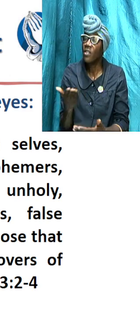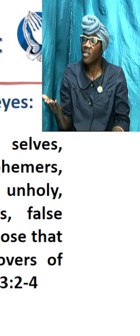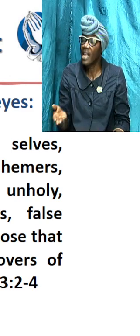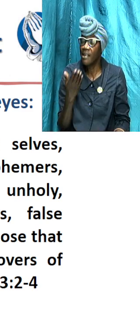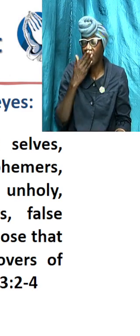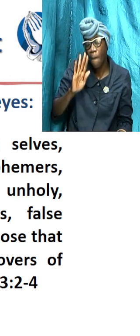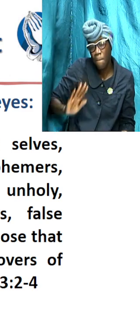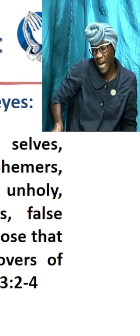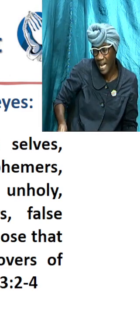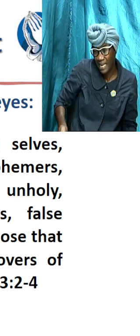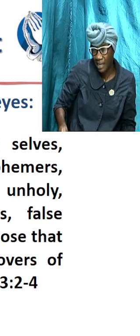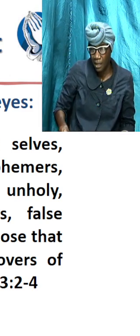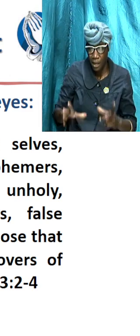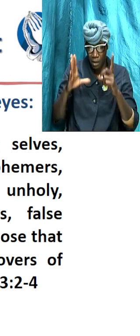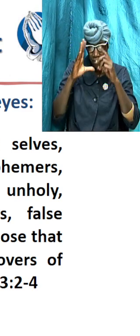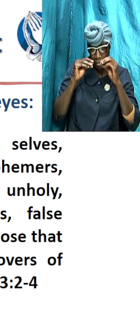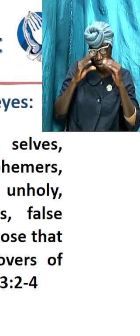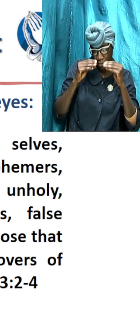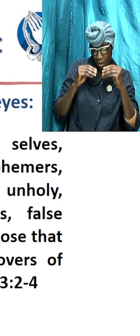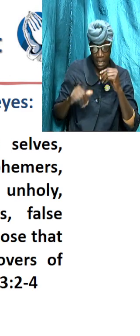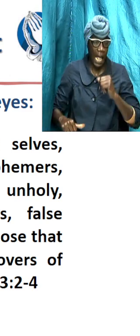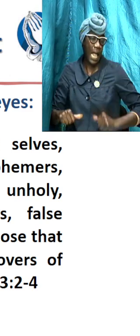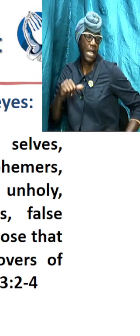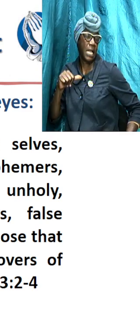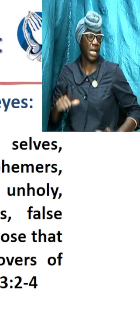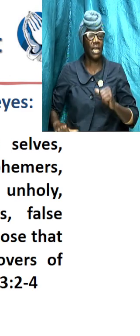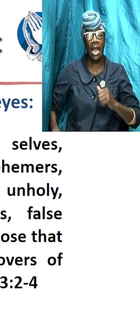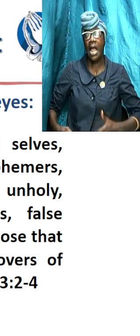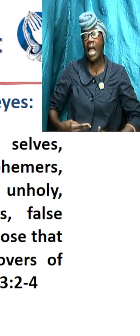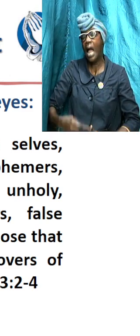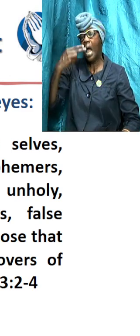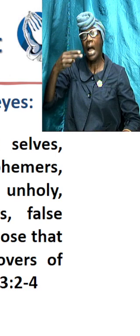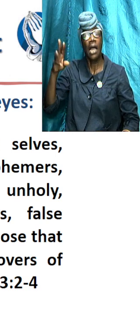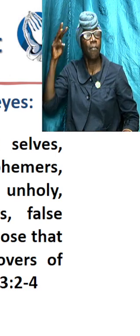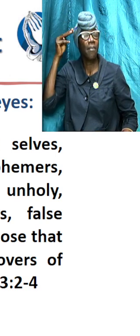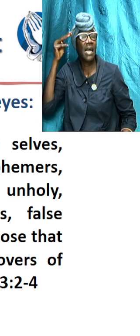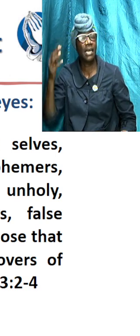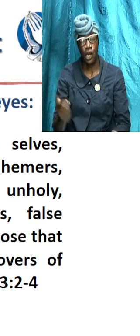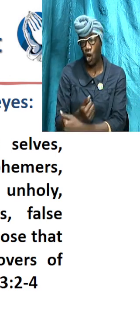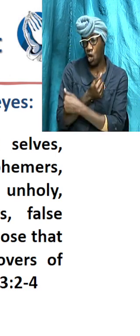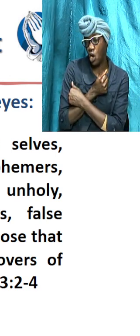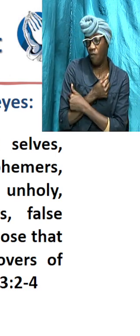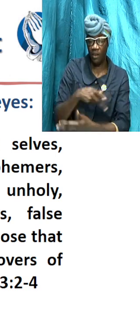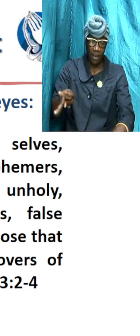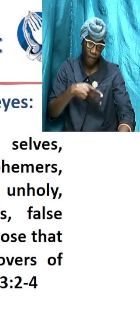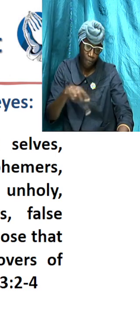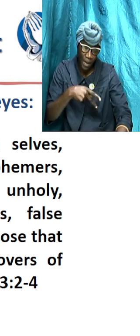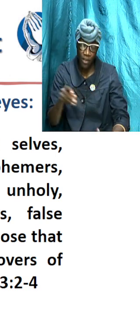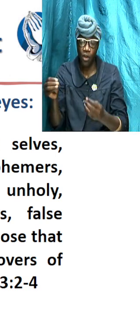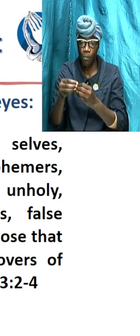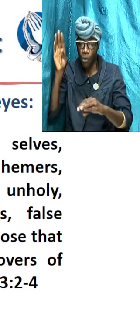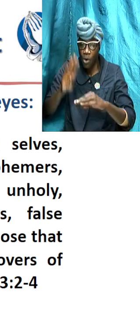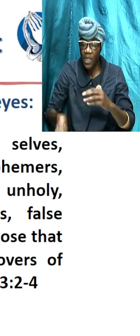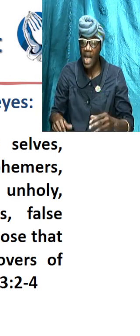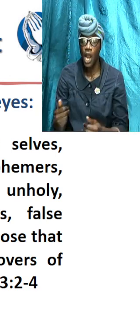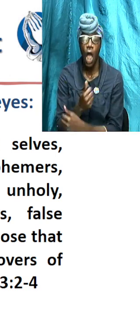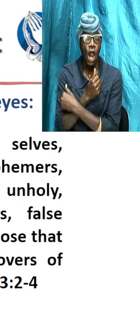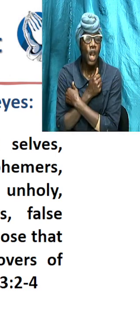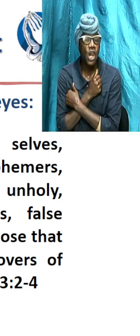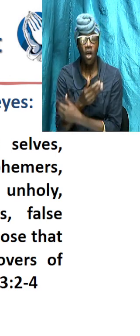traitors, heady, high-minded, lovers of pleasure more than lovers of God.